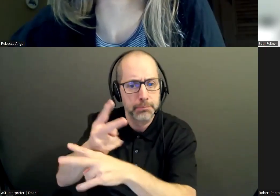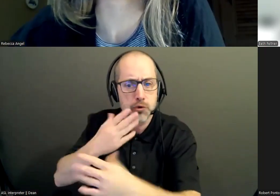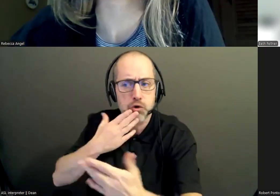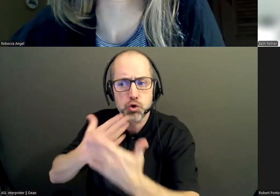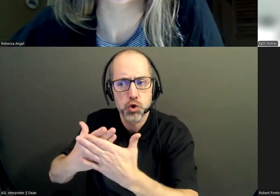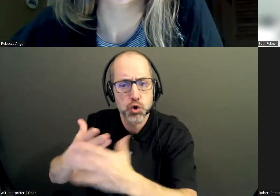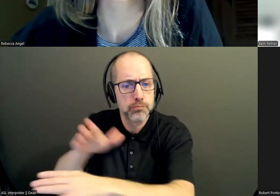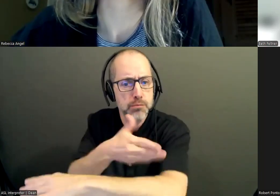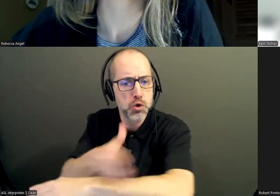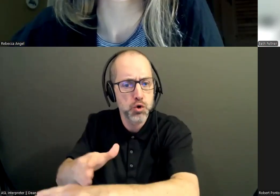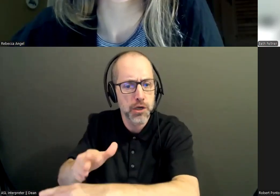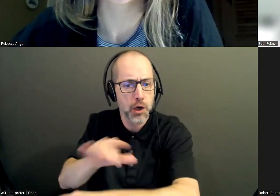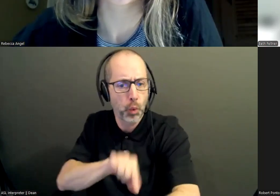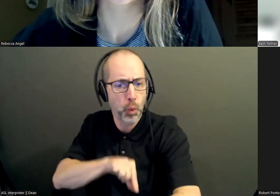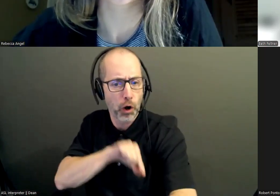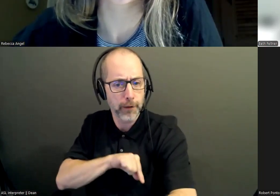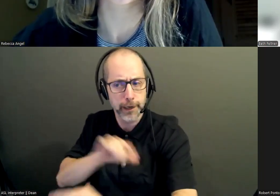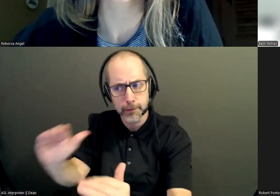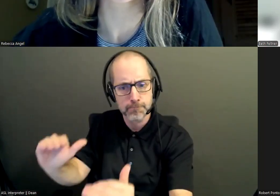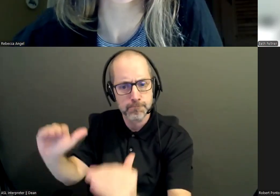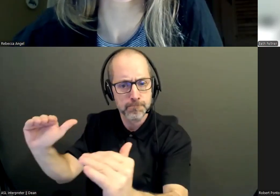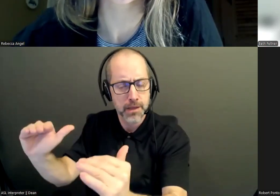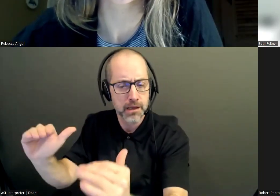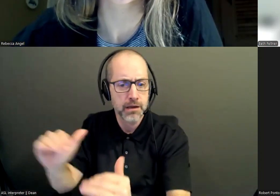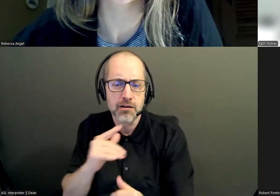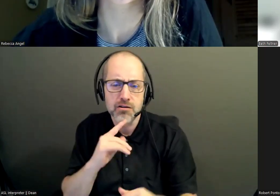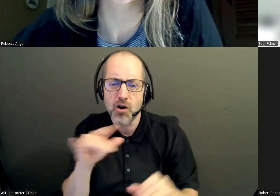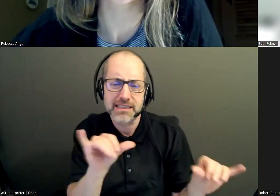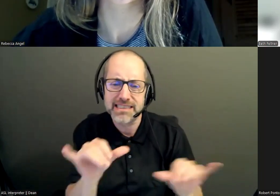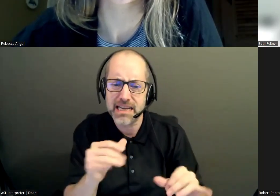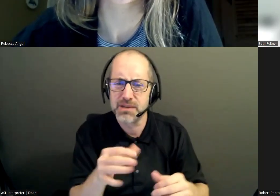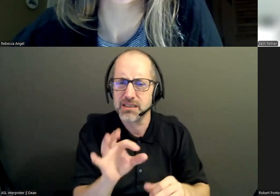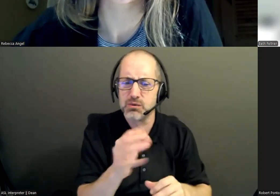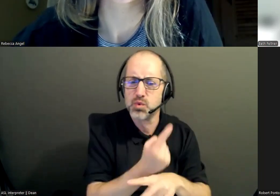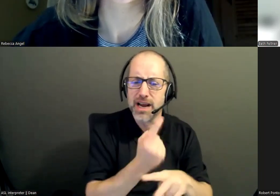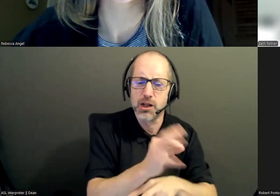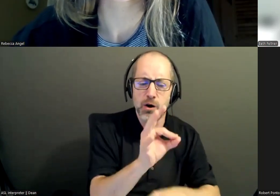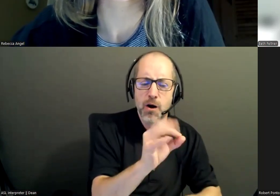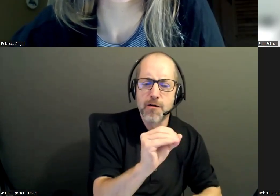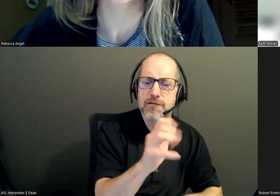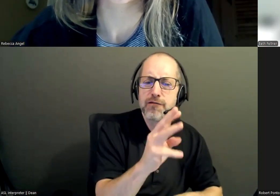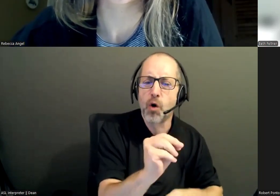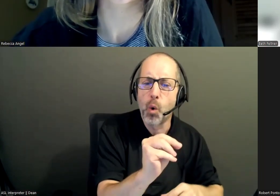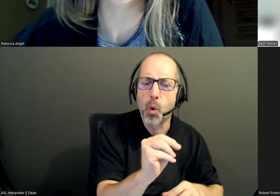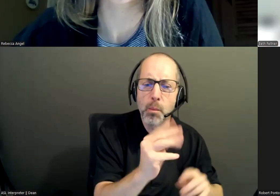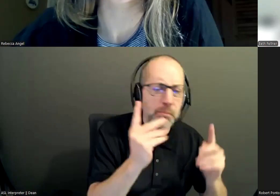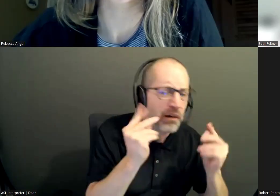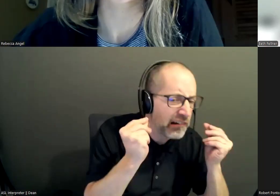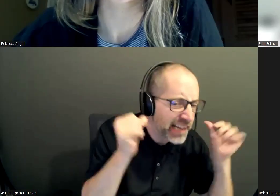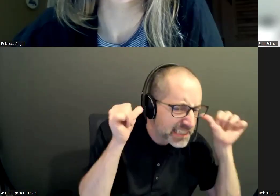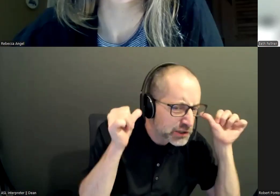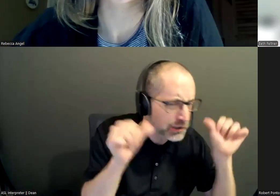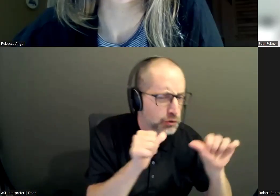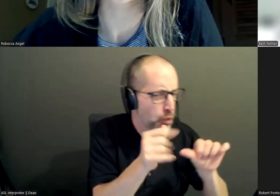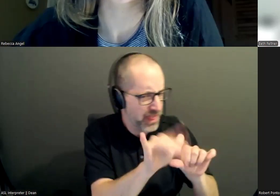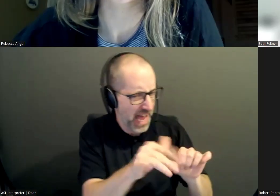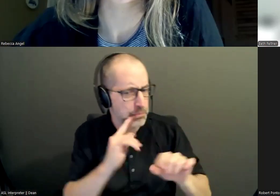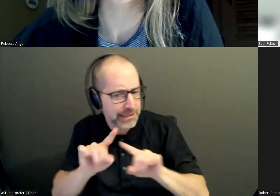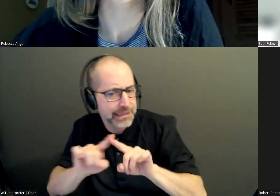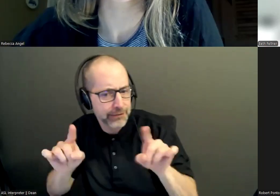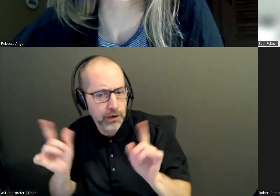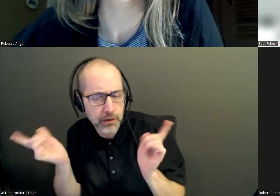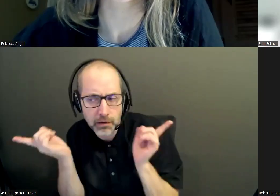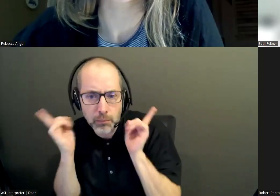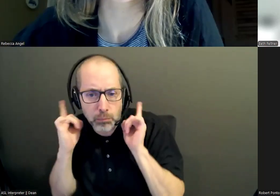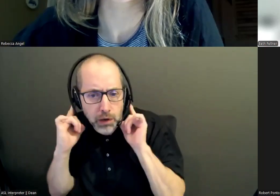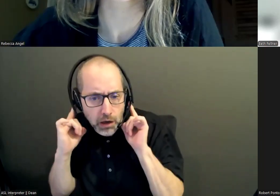unlike regular kind of foam inserts. So if music is very important to you, um, you could